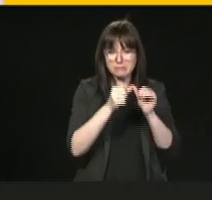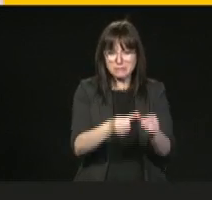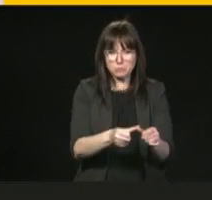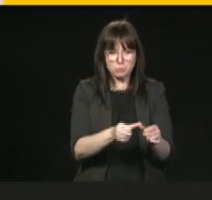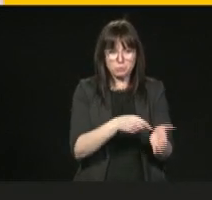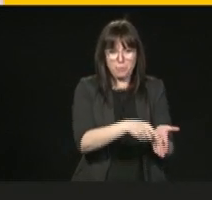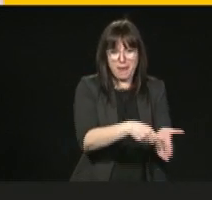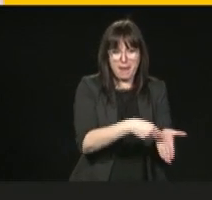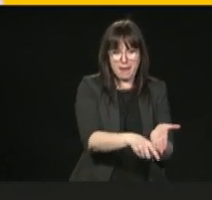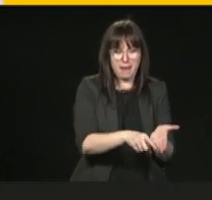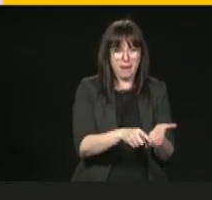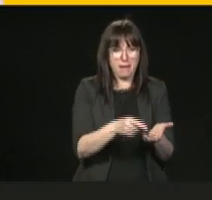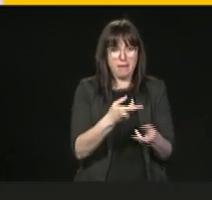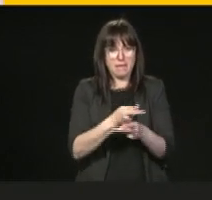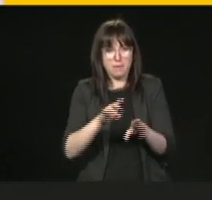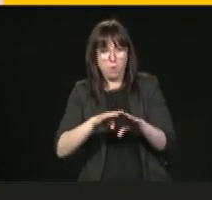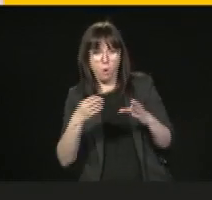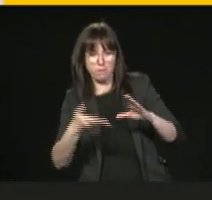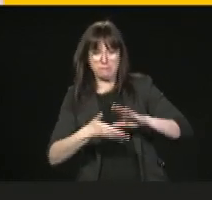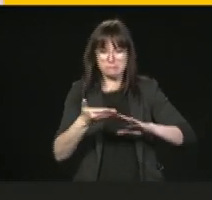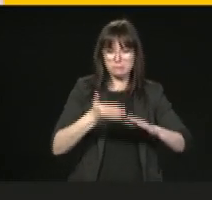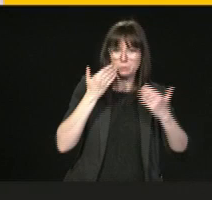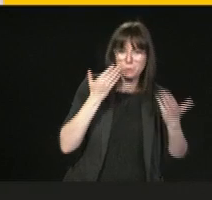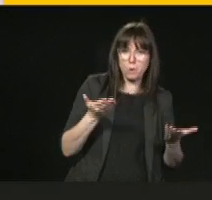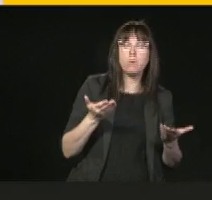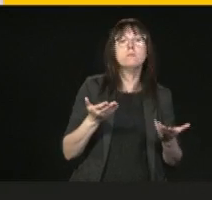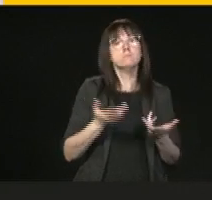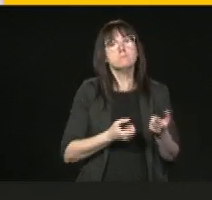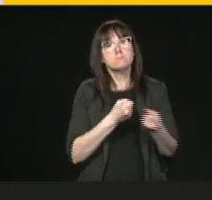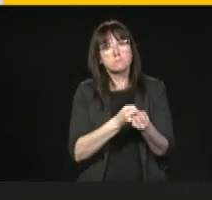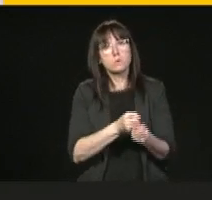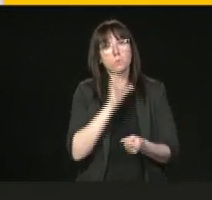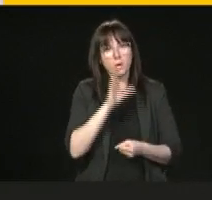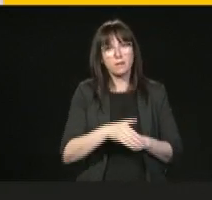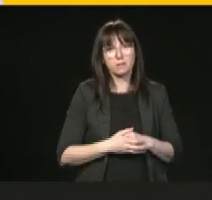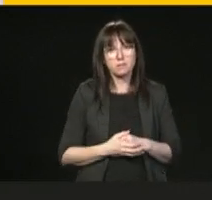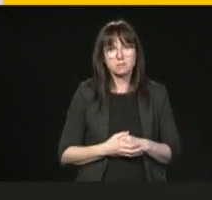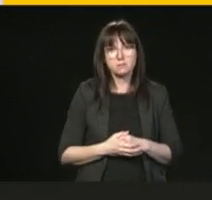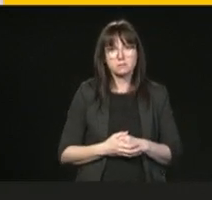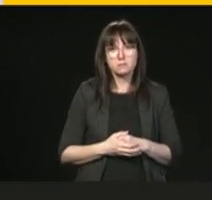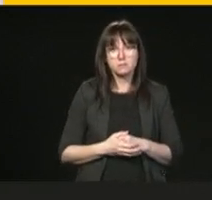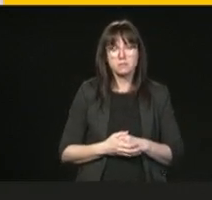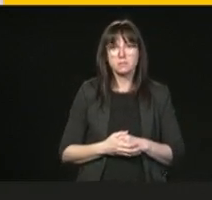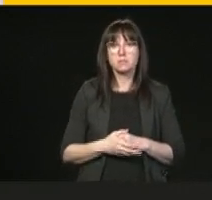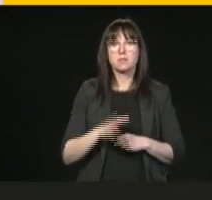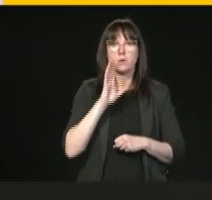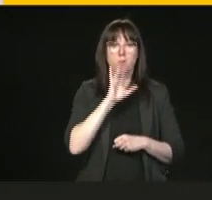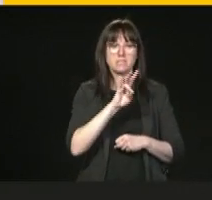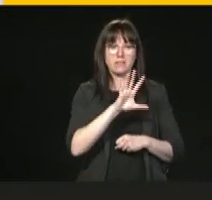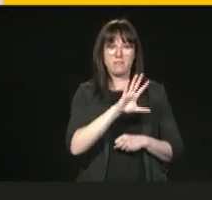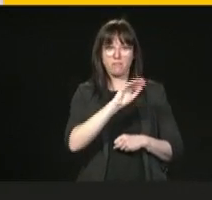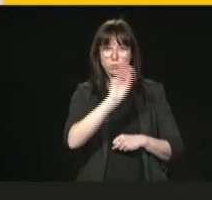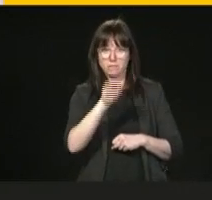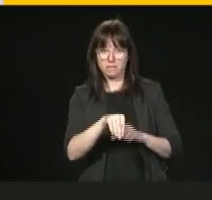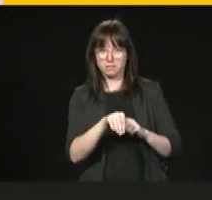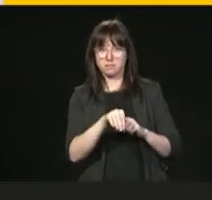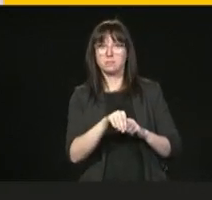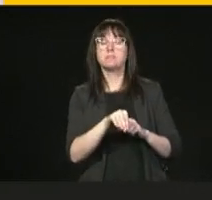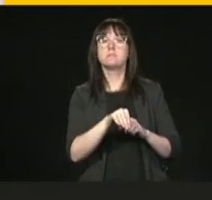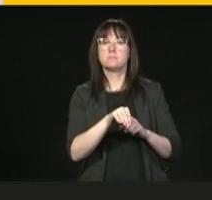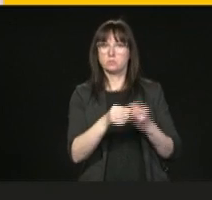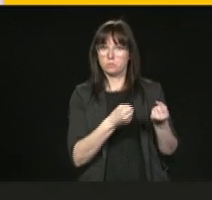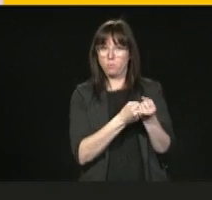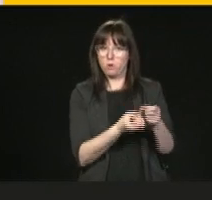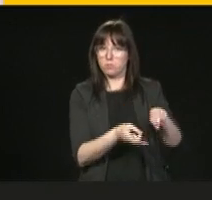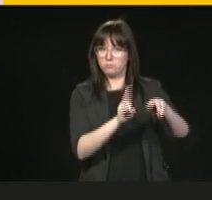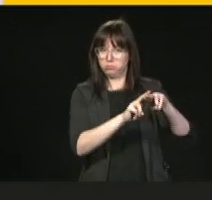continue to keep operating, we're there to help you out. We will send a 75% subsidy so